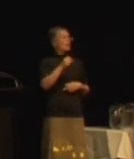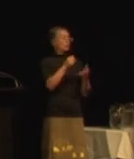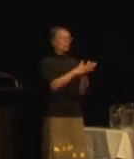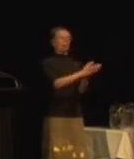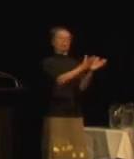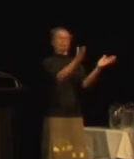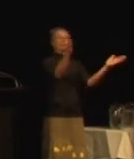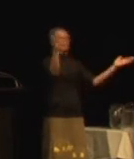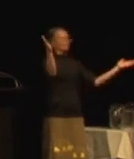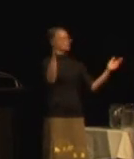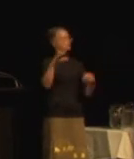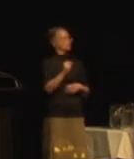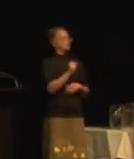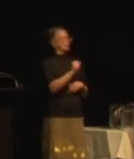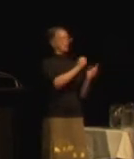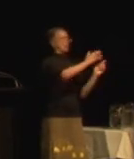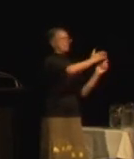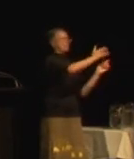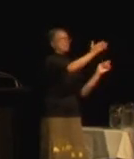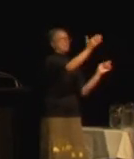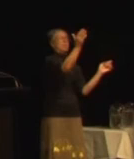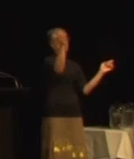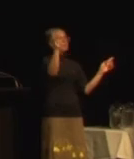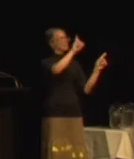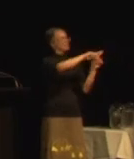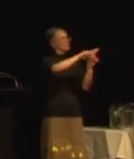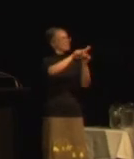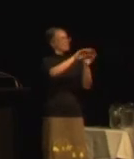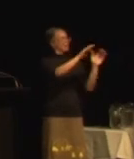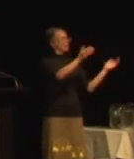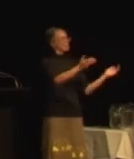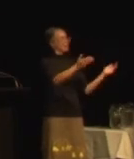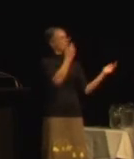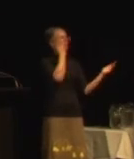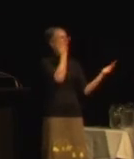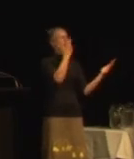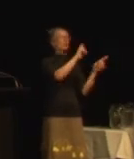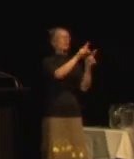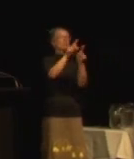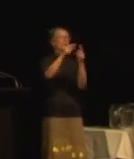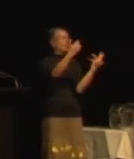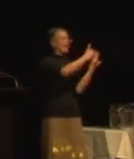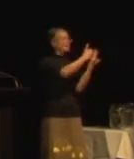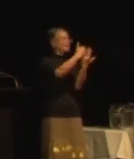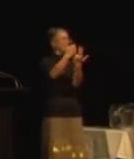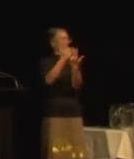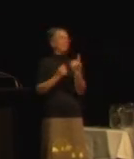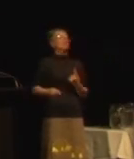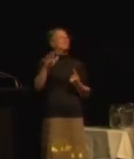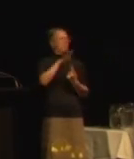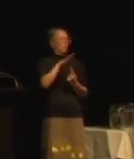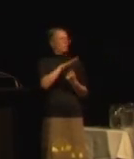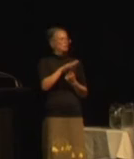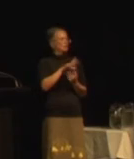heterogeneous. There should be a wider array of public platforms providing access to information, and this is where the importance of